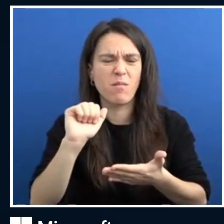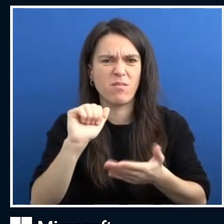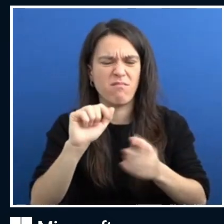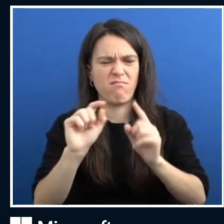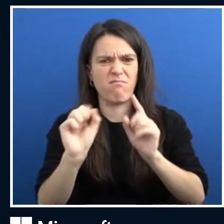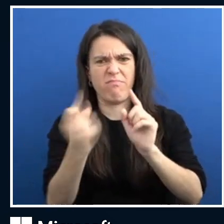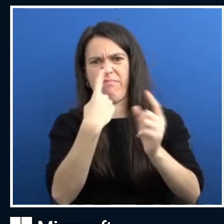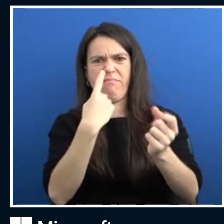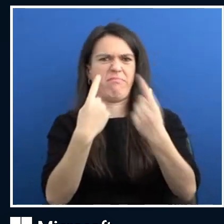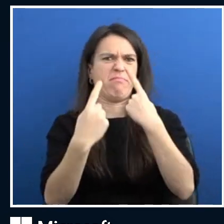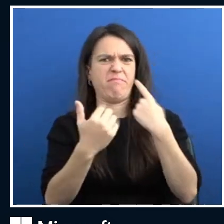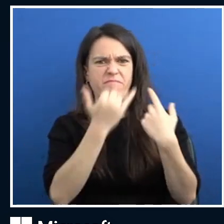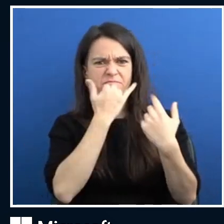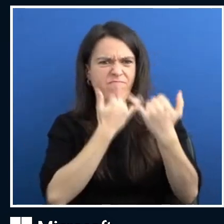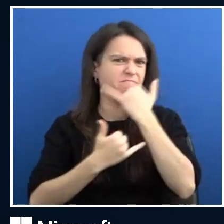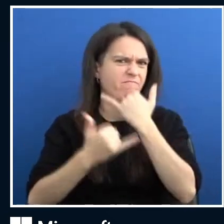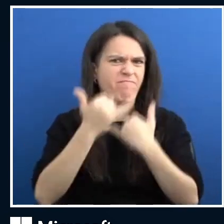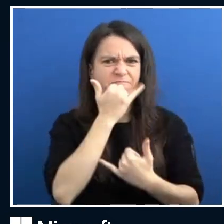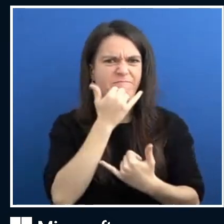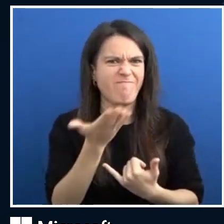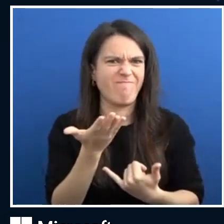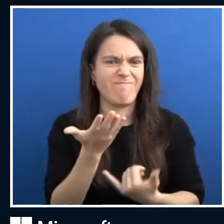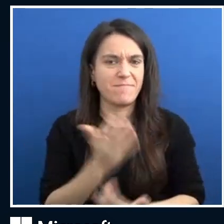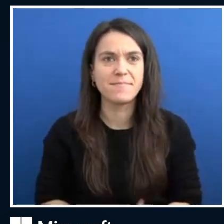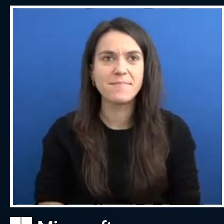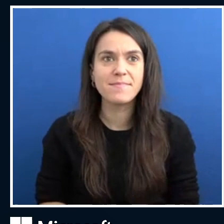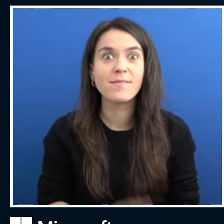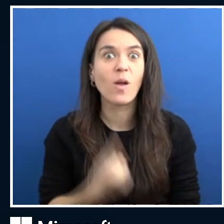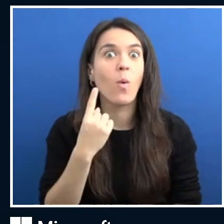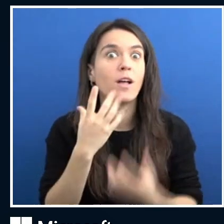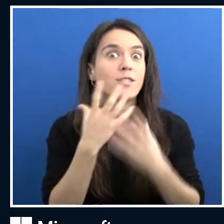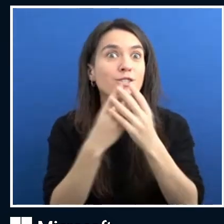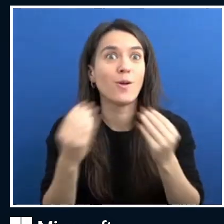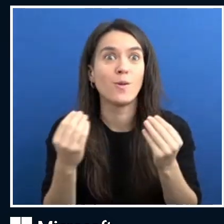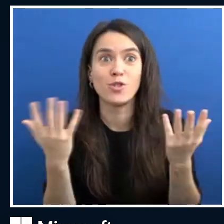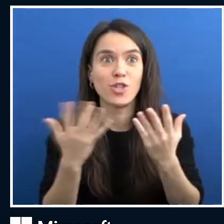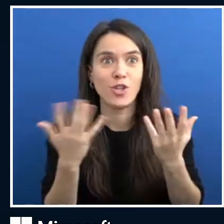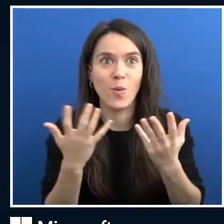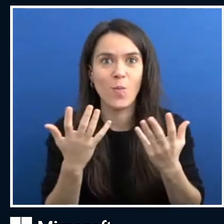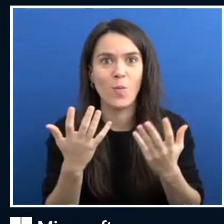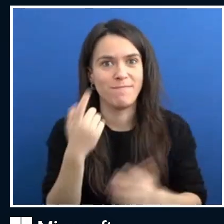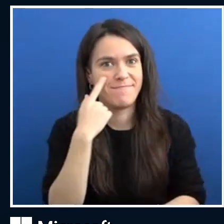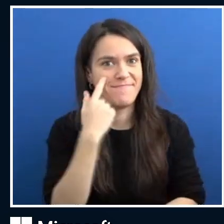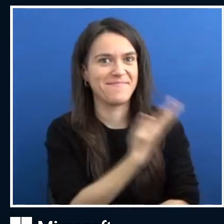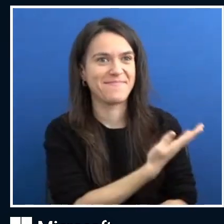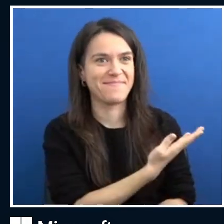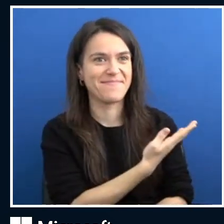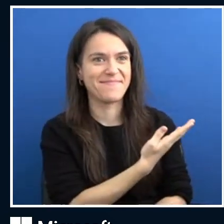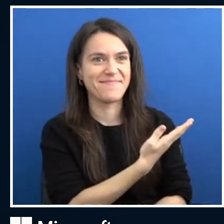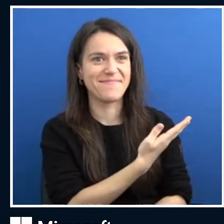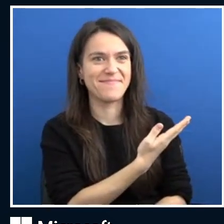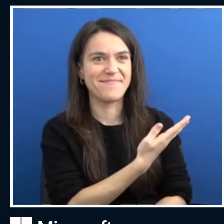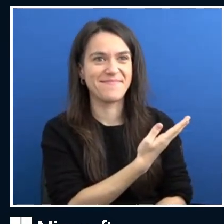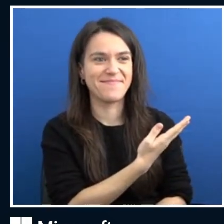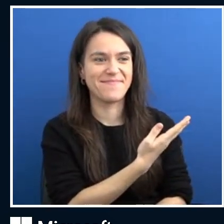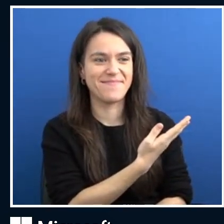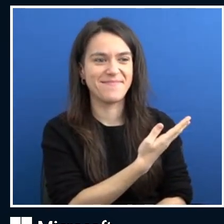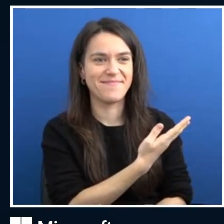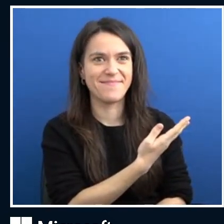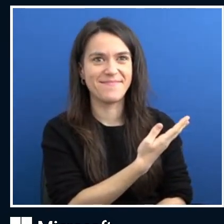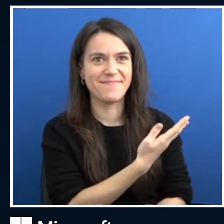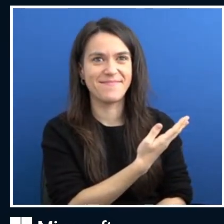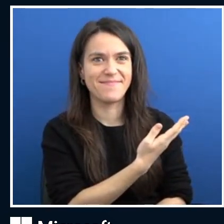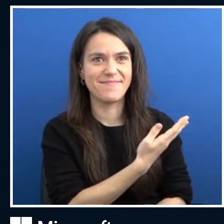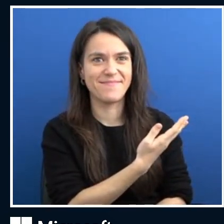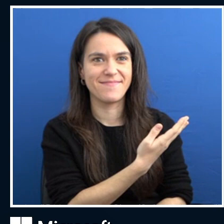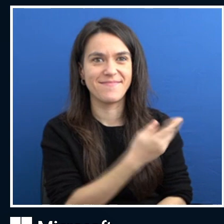is a solution to this, and that is your random forest. So as the name suggests, it's like a cluster, a mixture of